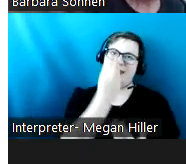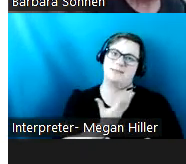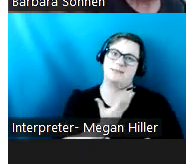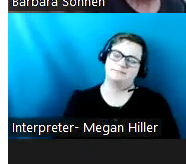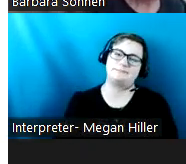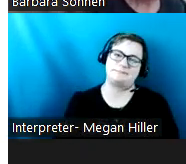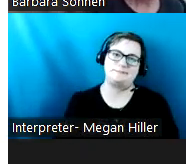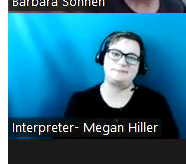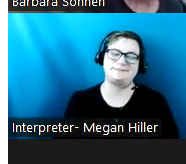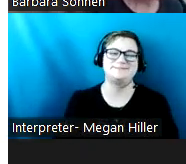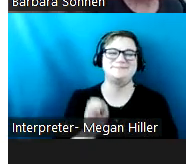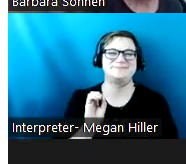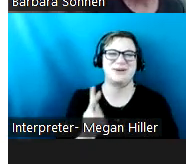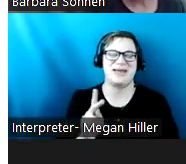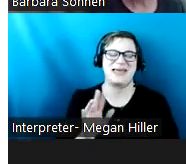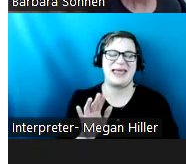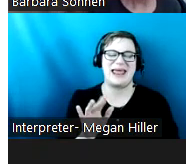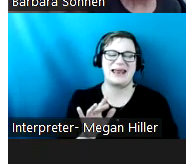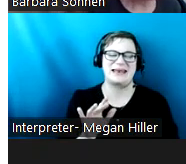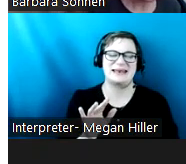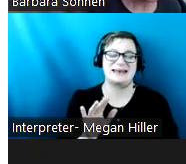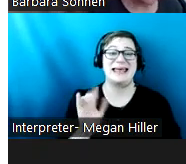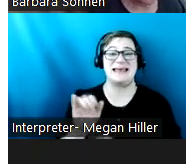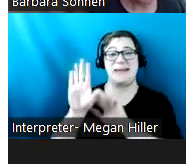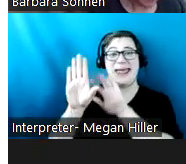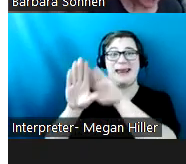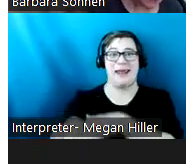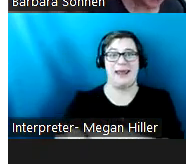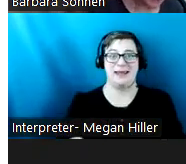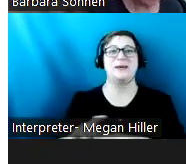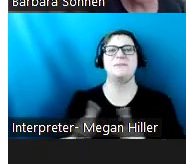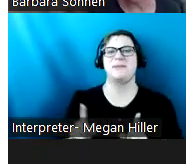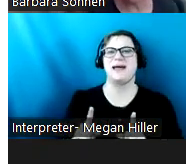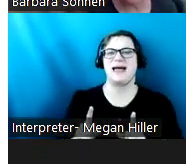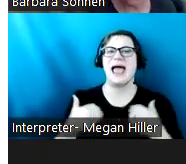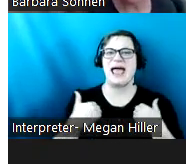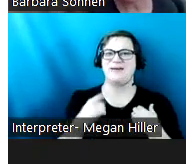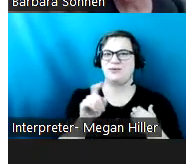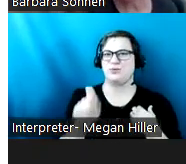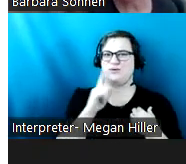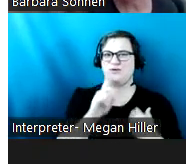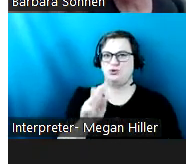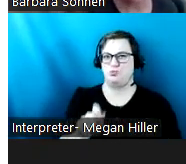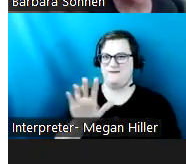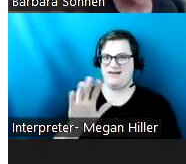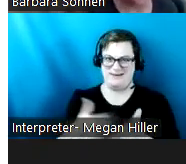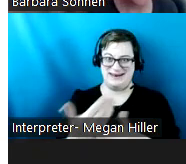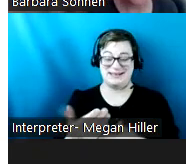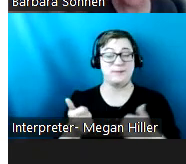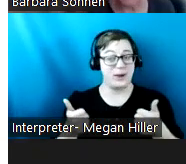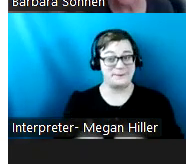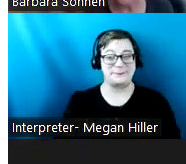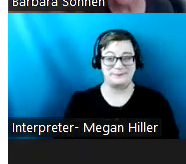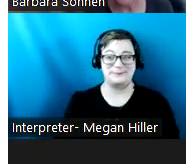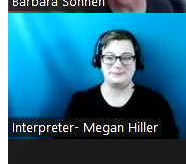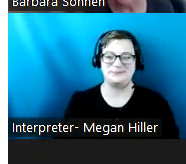appreciated. Okay, I'm gonna put my hand down now, and I do have questions in 2.5 when you get there. All right.